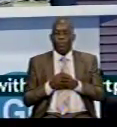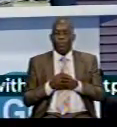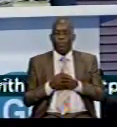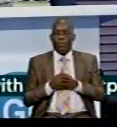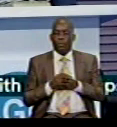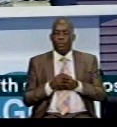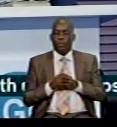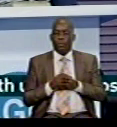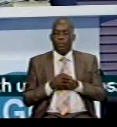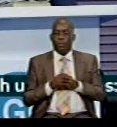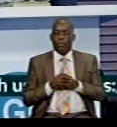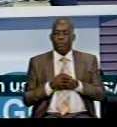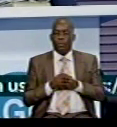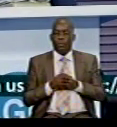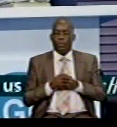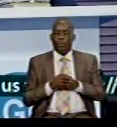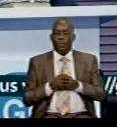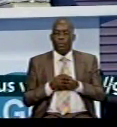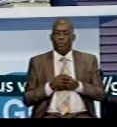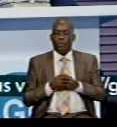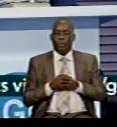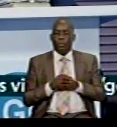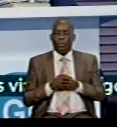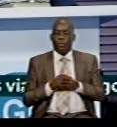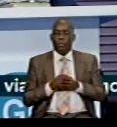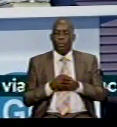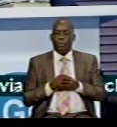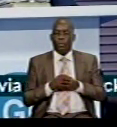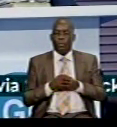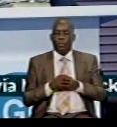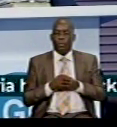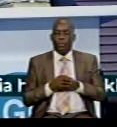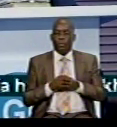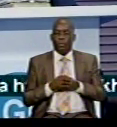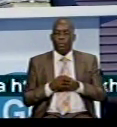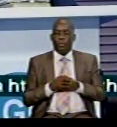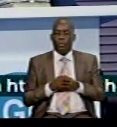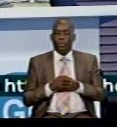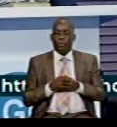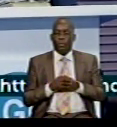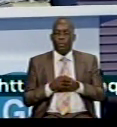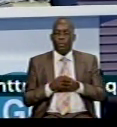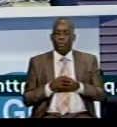I'm Brazakos from town. From that town.